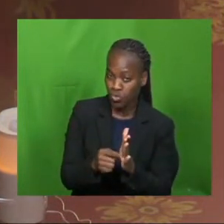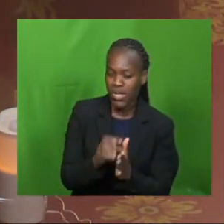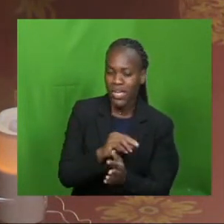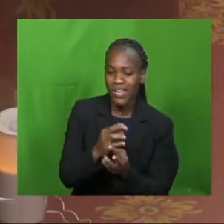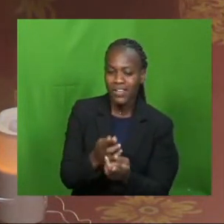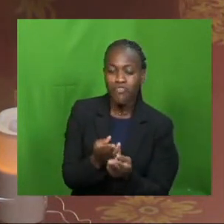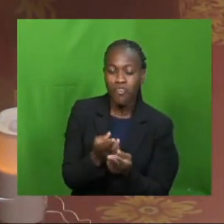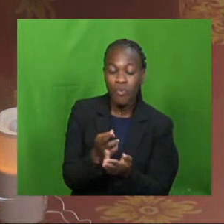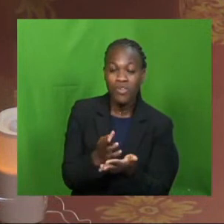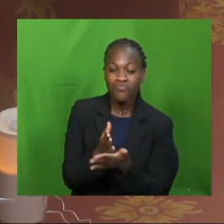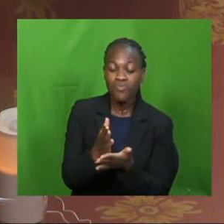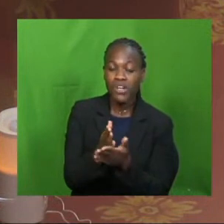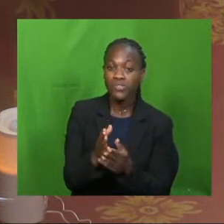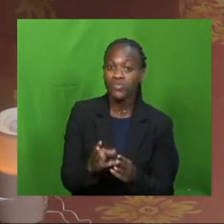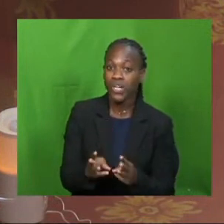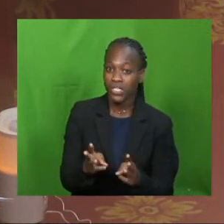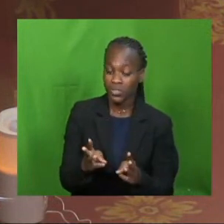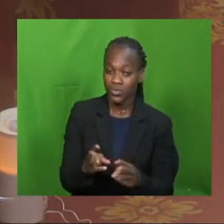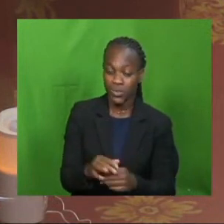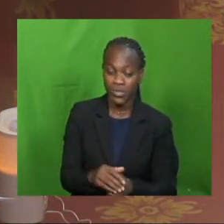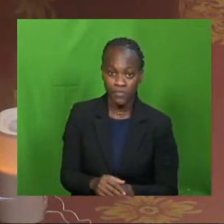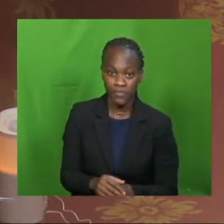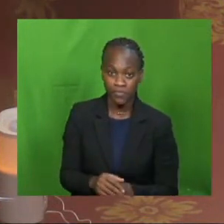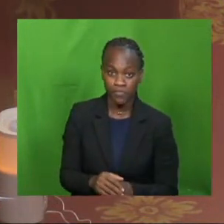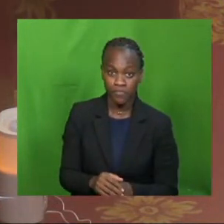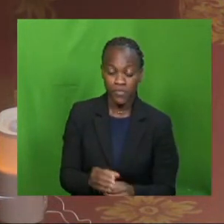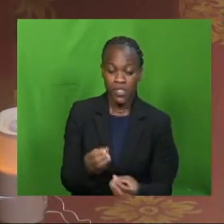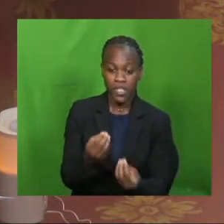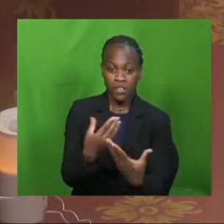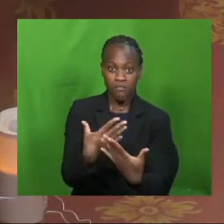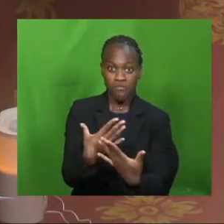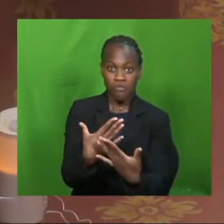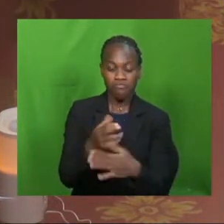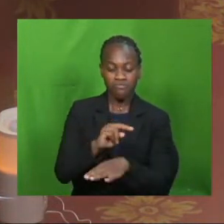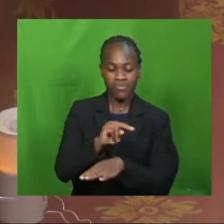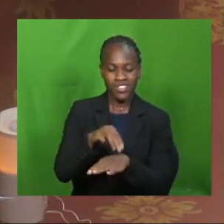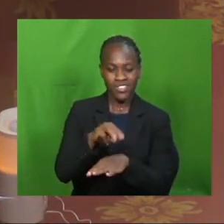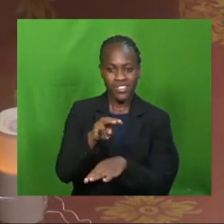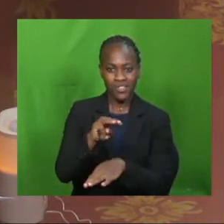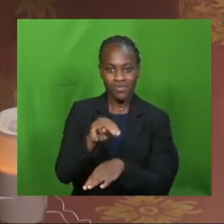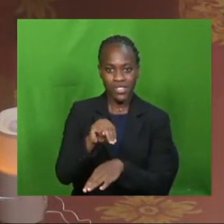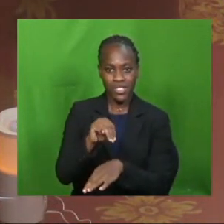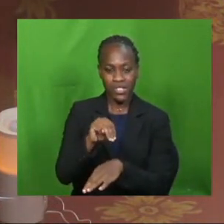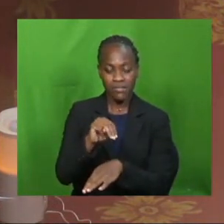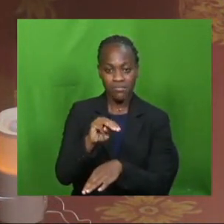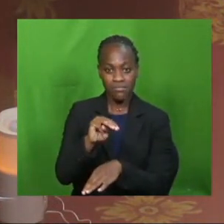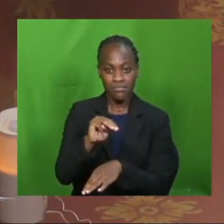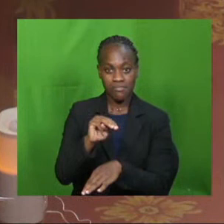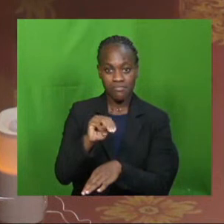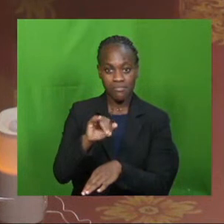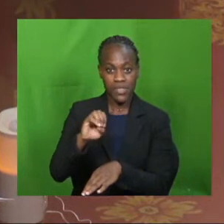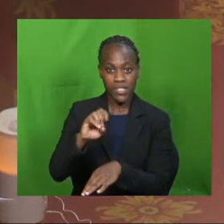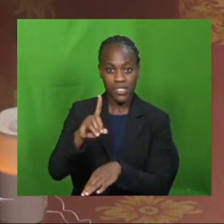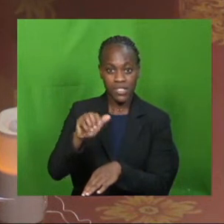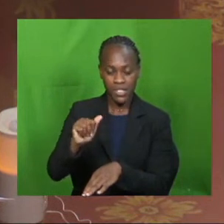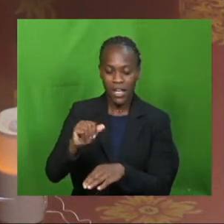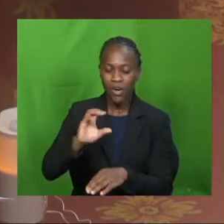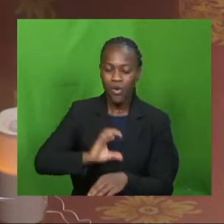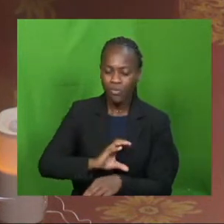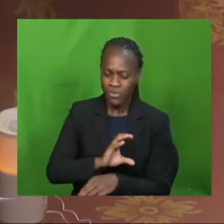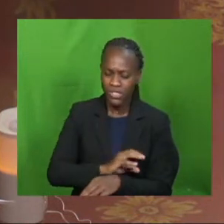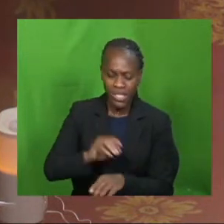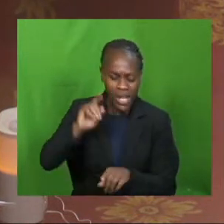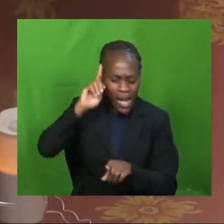appropriate remedies. Mr. Speaker, I'm informed by the National Media Commission that they are comfortable with the Memorandum of Cooperation and will employ